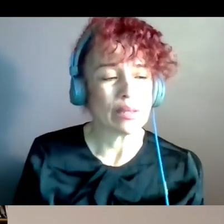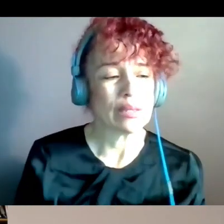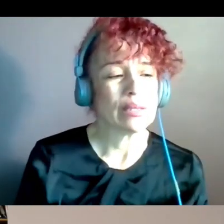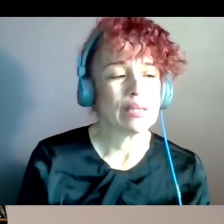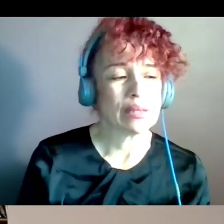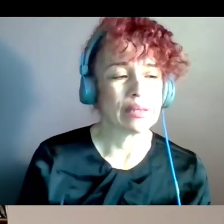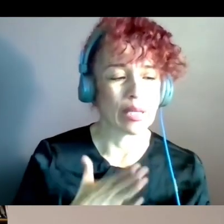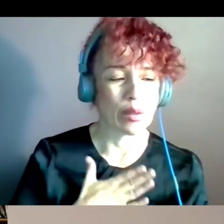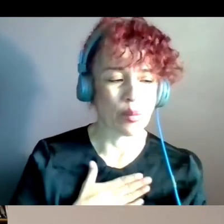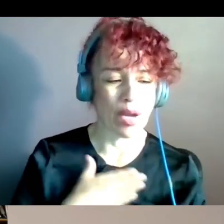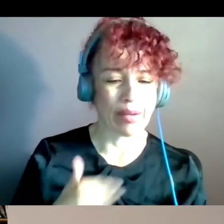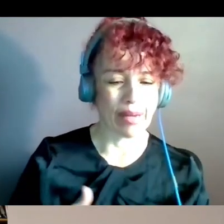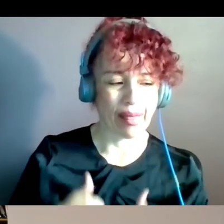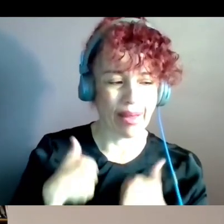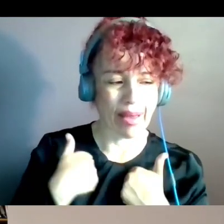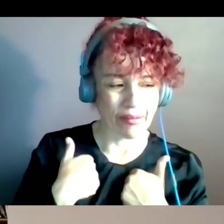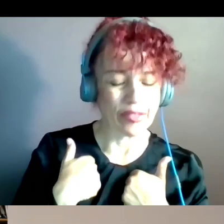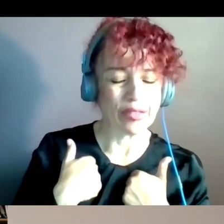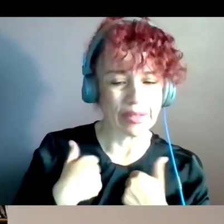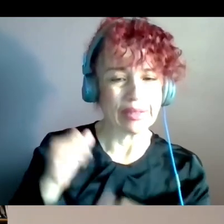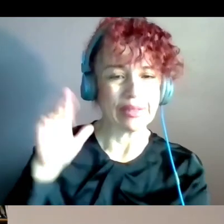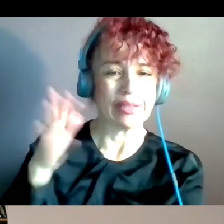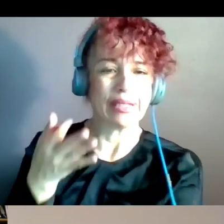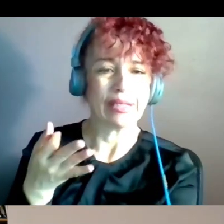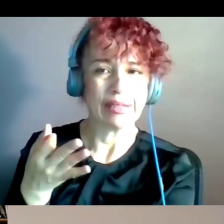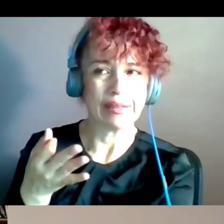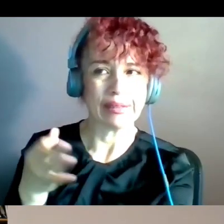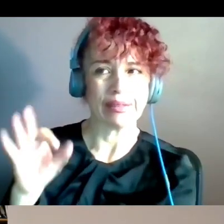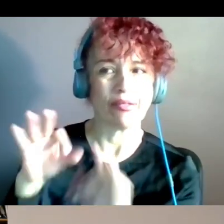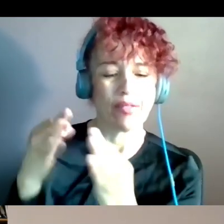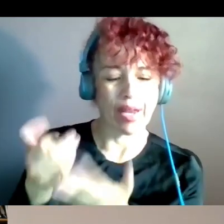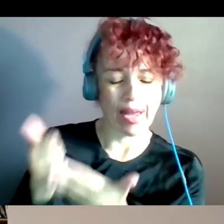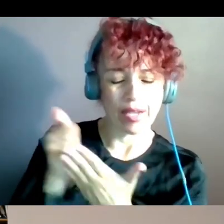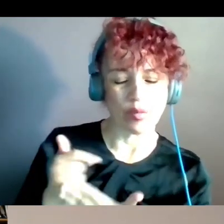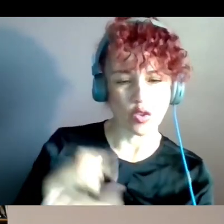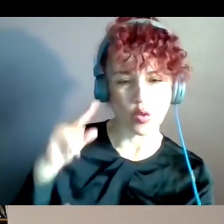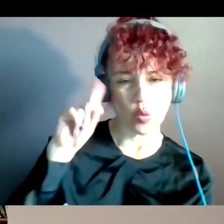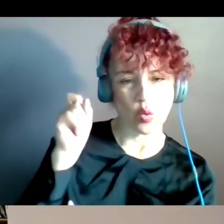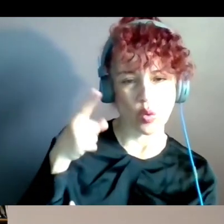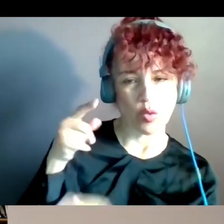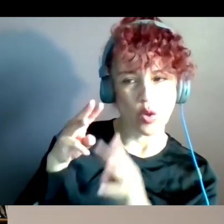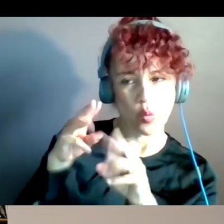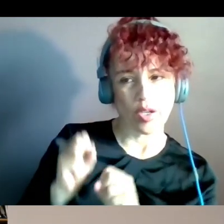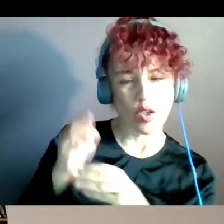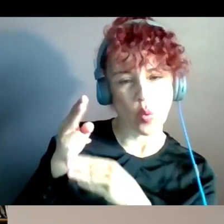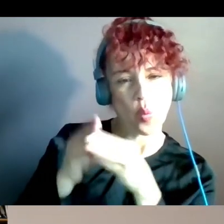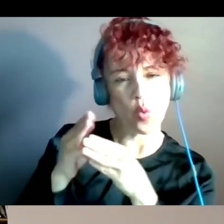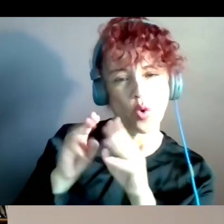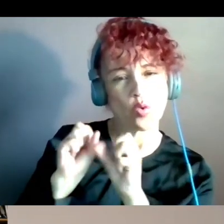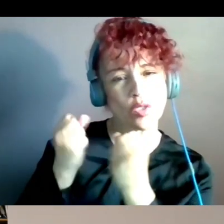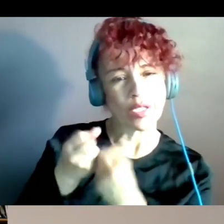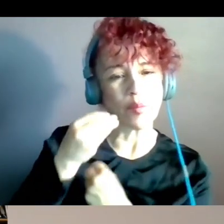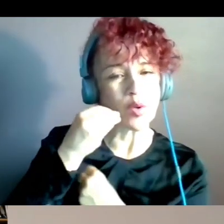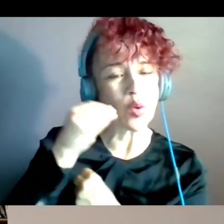in my life when he passed. And his family asked me to help break down his workshop, essentially, so they could sell the